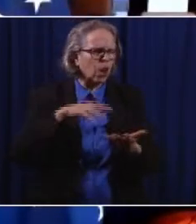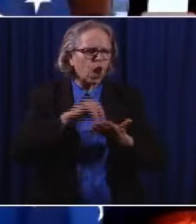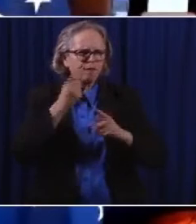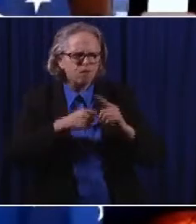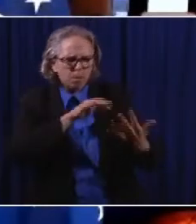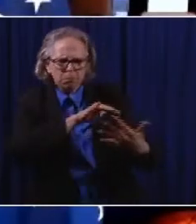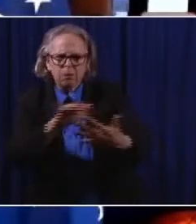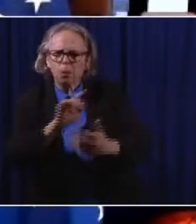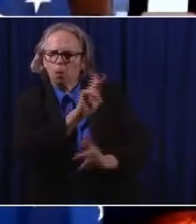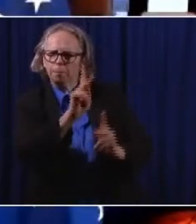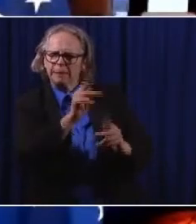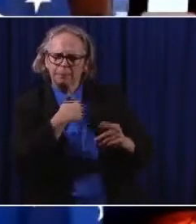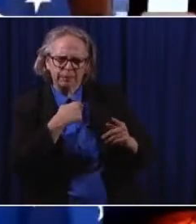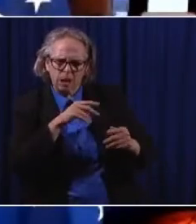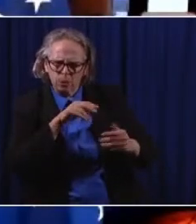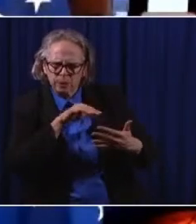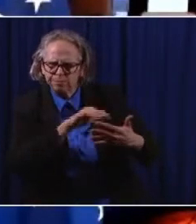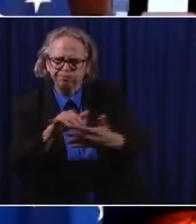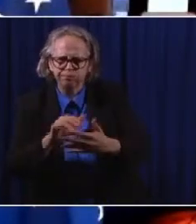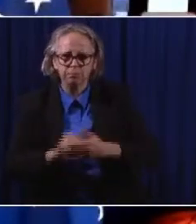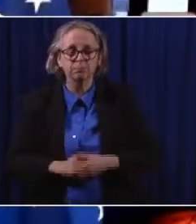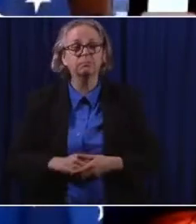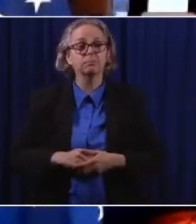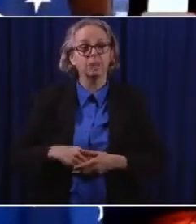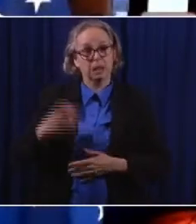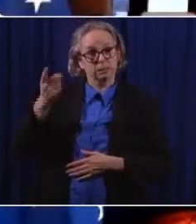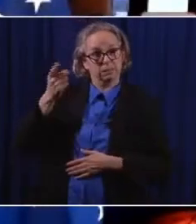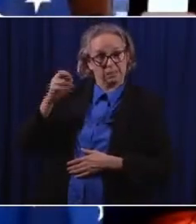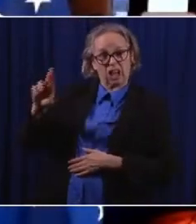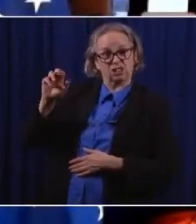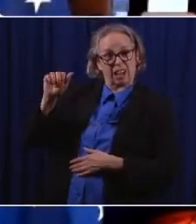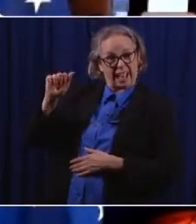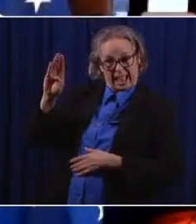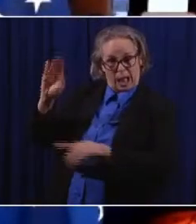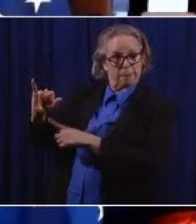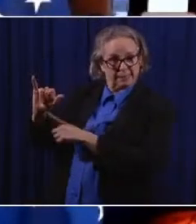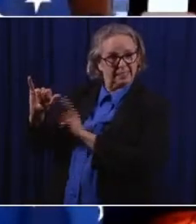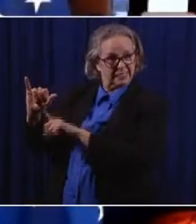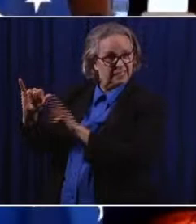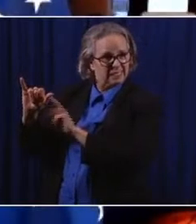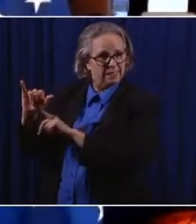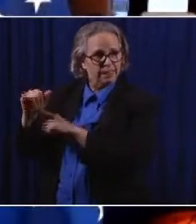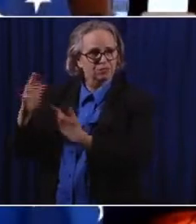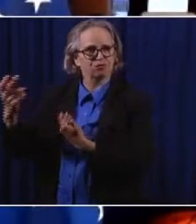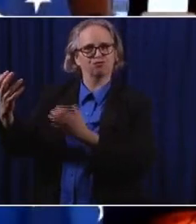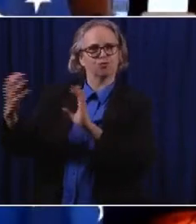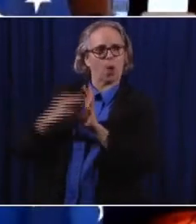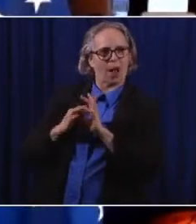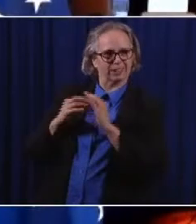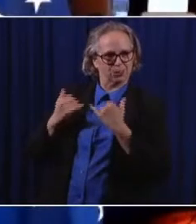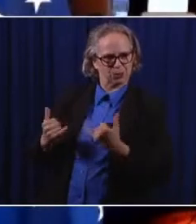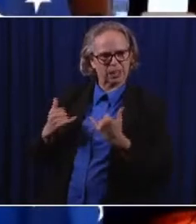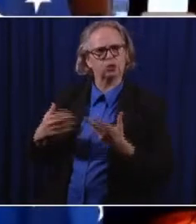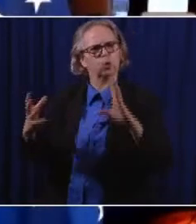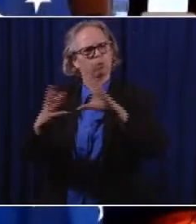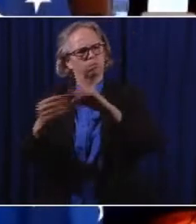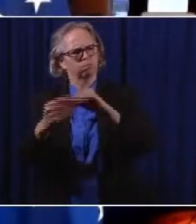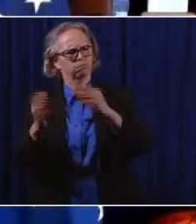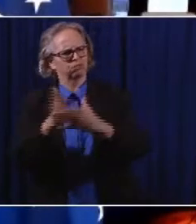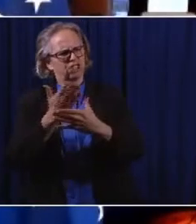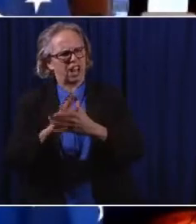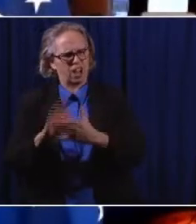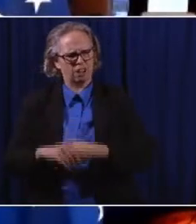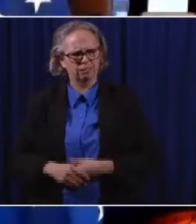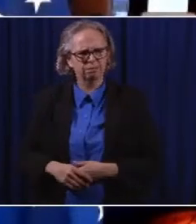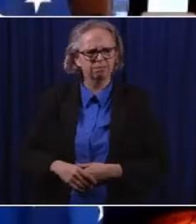It's great that Dr. Abby Norris Turner is able to join us today to talk. Dr. Norris